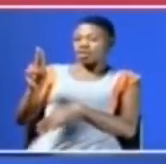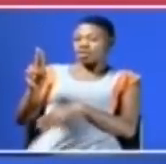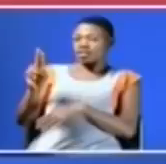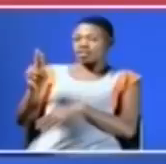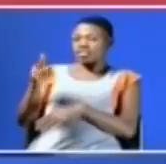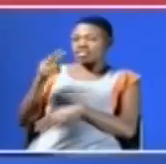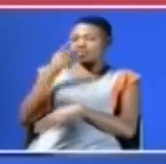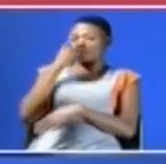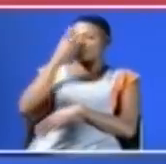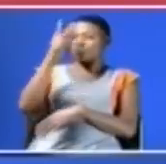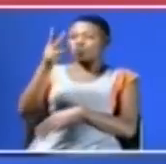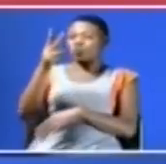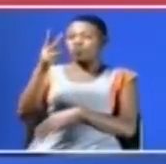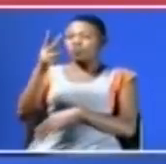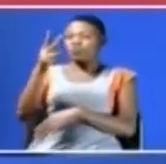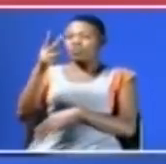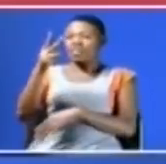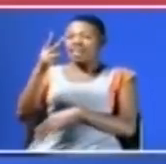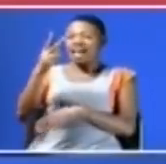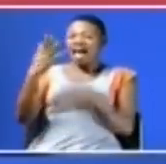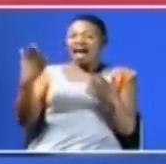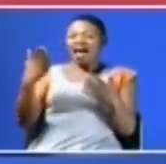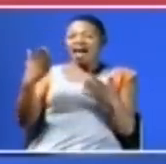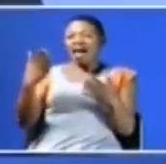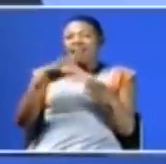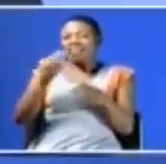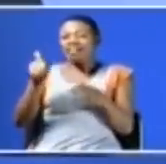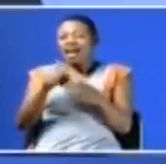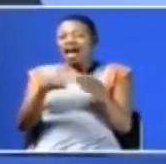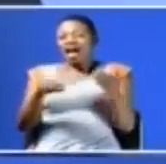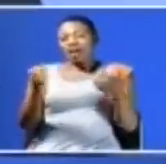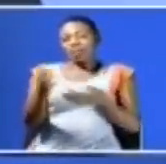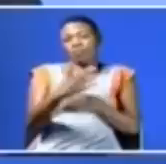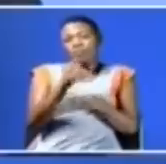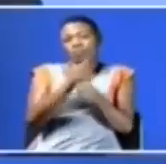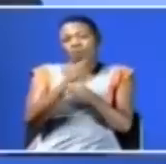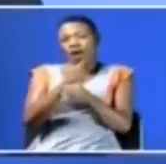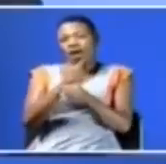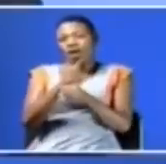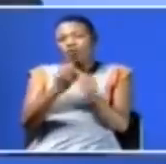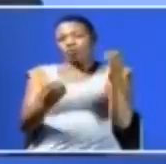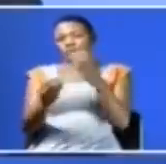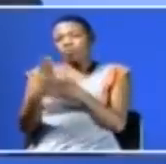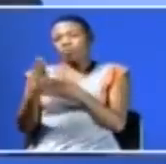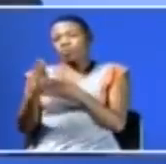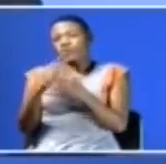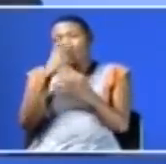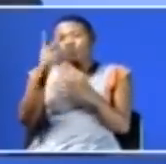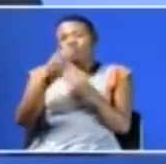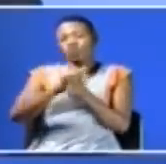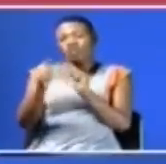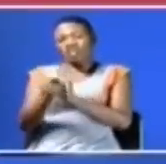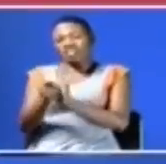a task force going around collecting views for constitutional reform. It